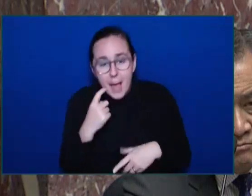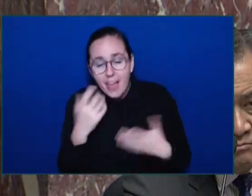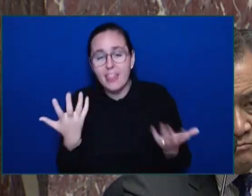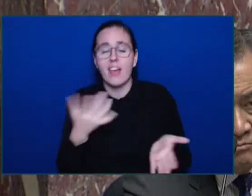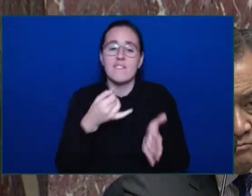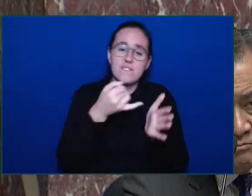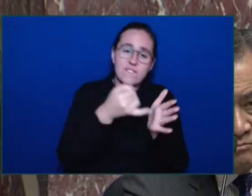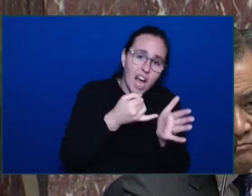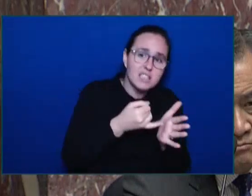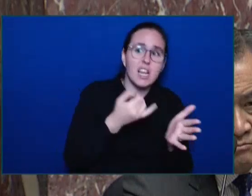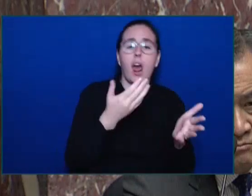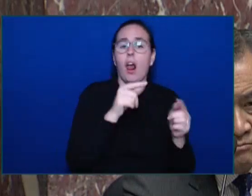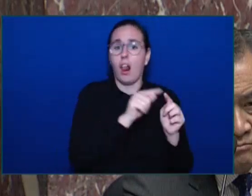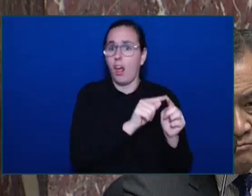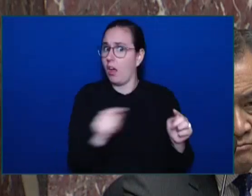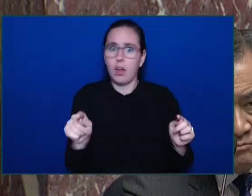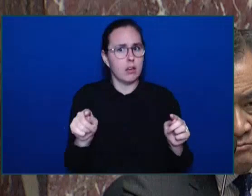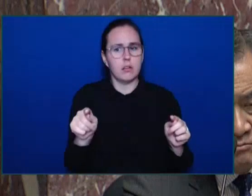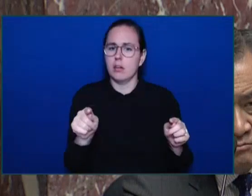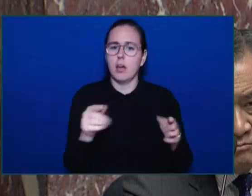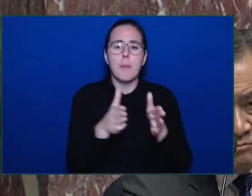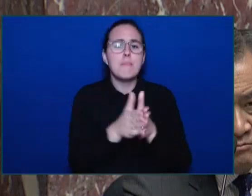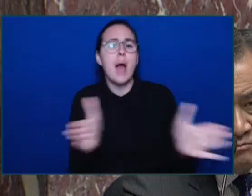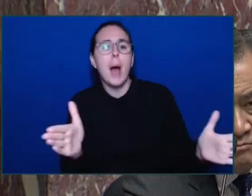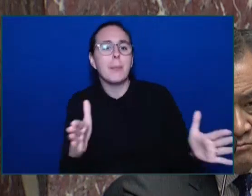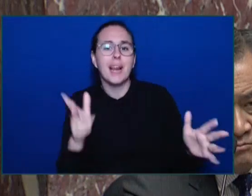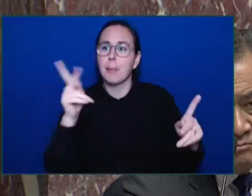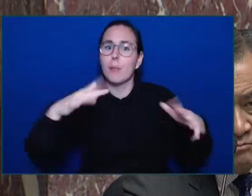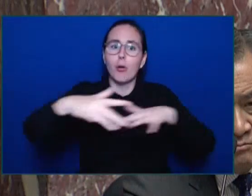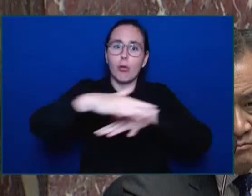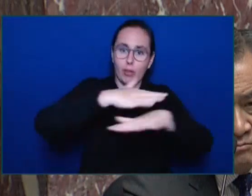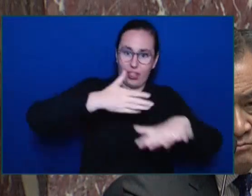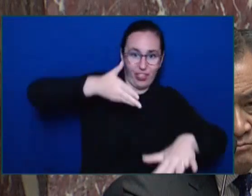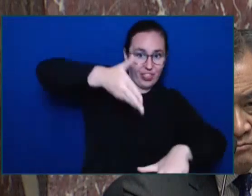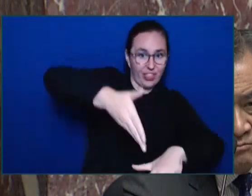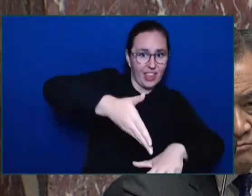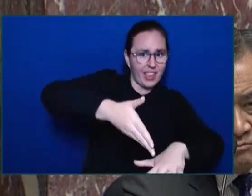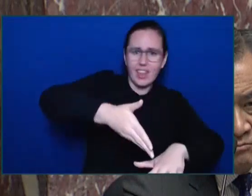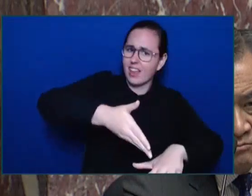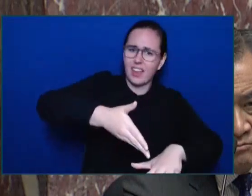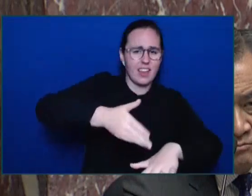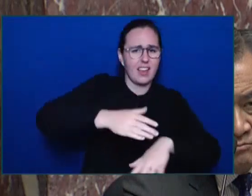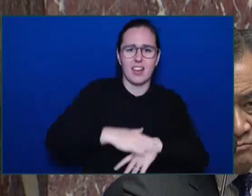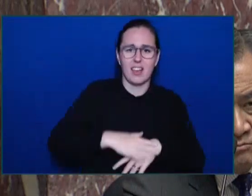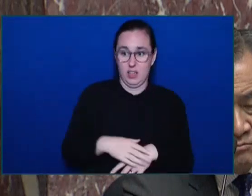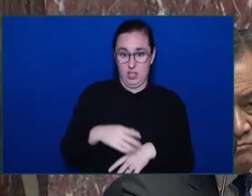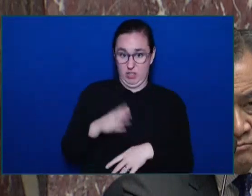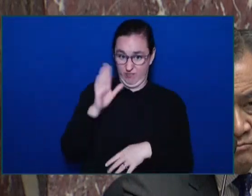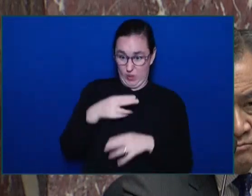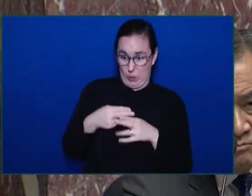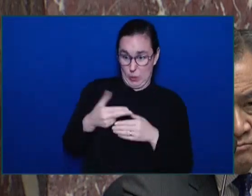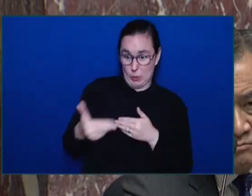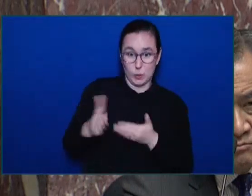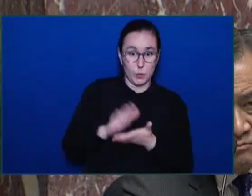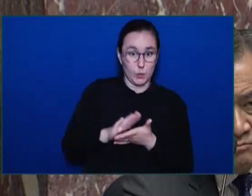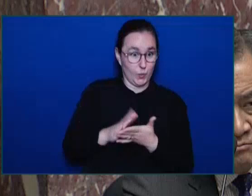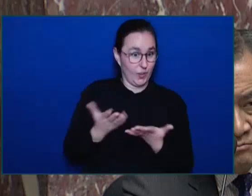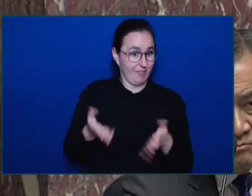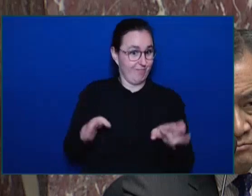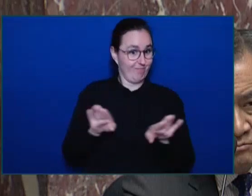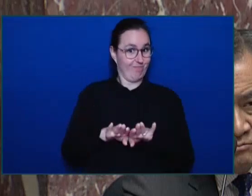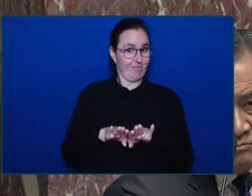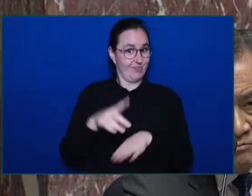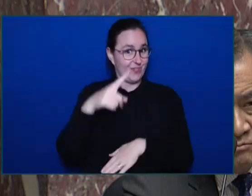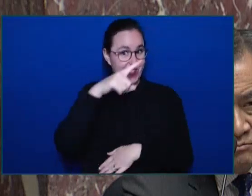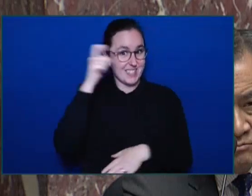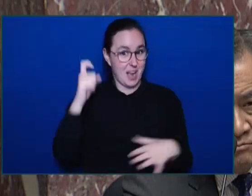this, school is going to be out for summer. And as he knows, children aren't going to be in school. They're going to be on